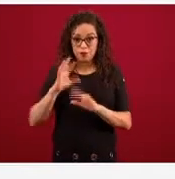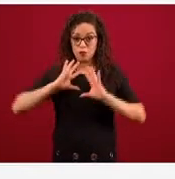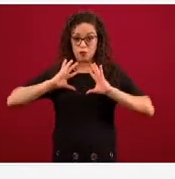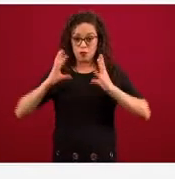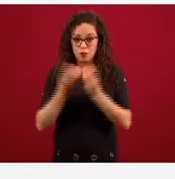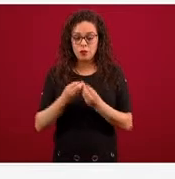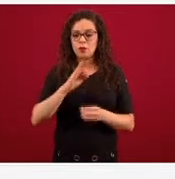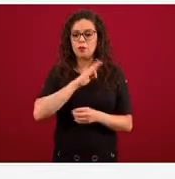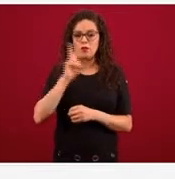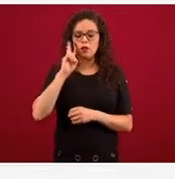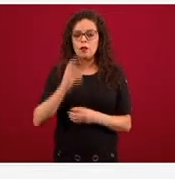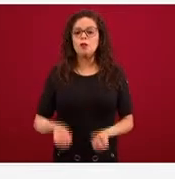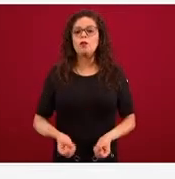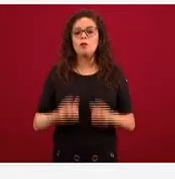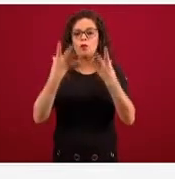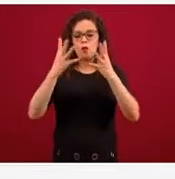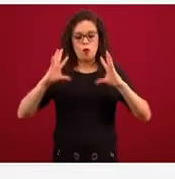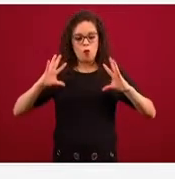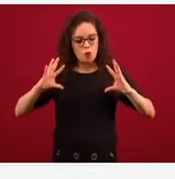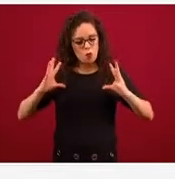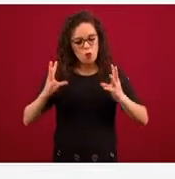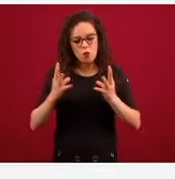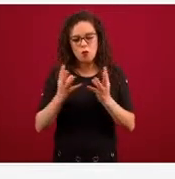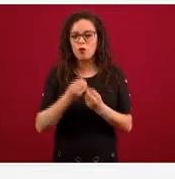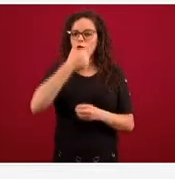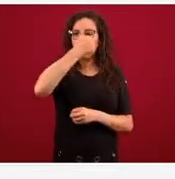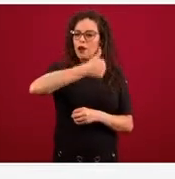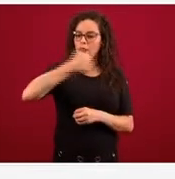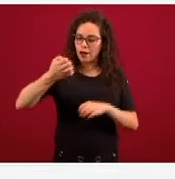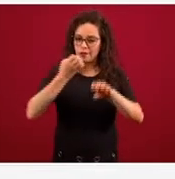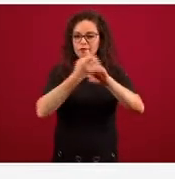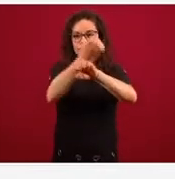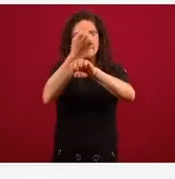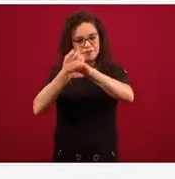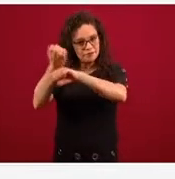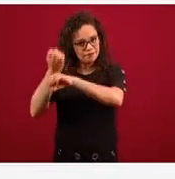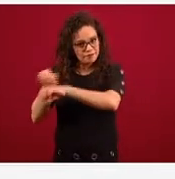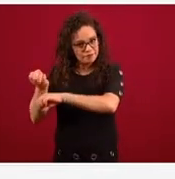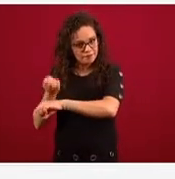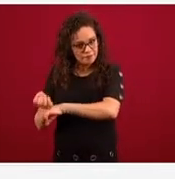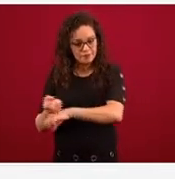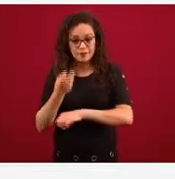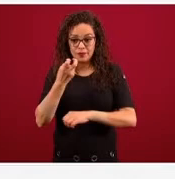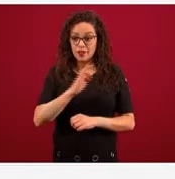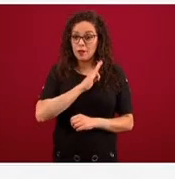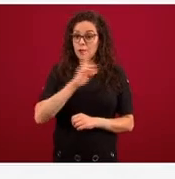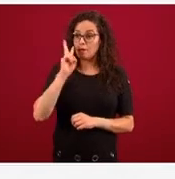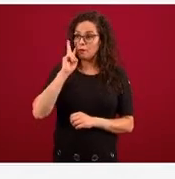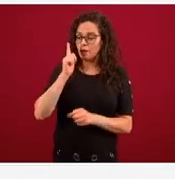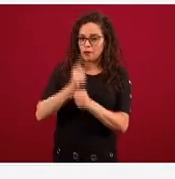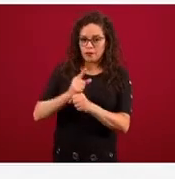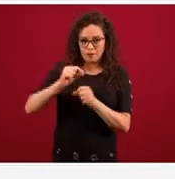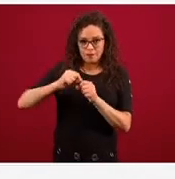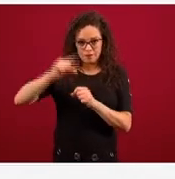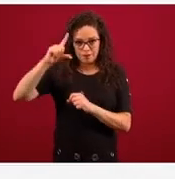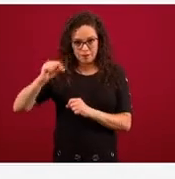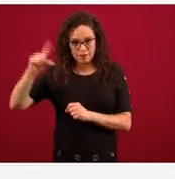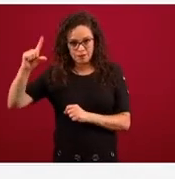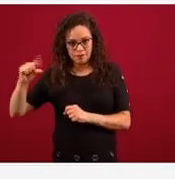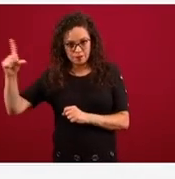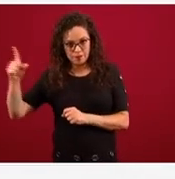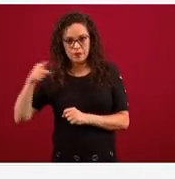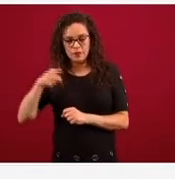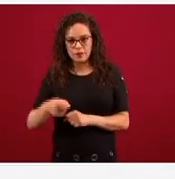carga confirmada acumulada de we can casos see exactly por how entidad this federativa. affects each En state. este gráfico lo que podemos So ver we es can see here, cuál what is es the la